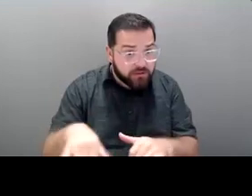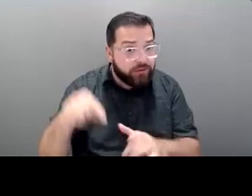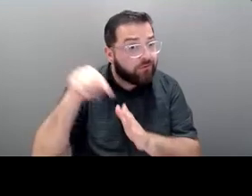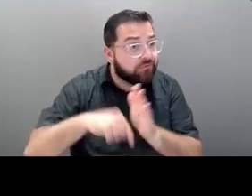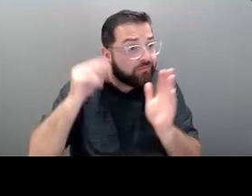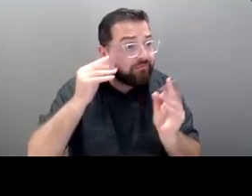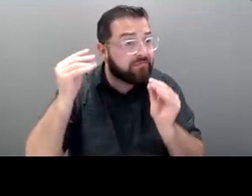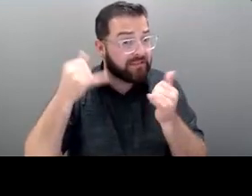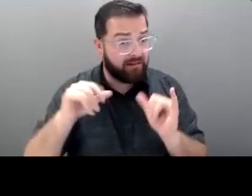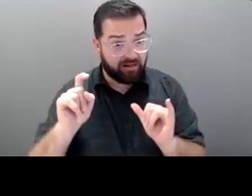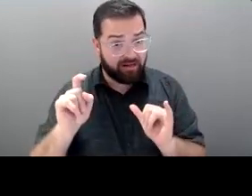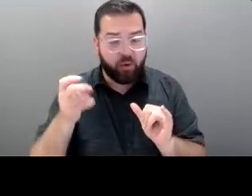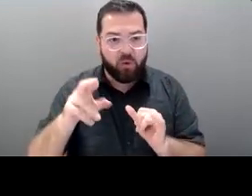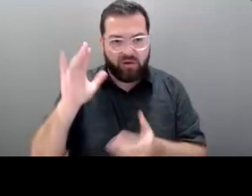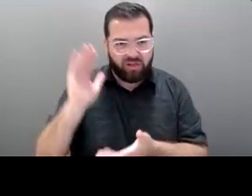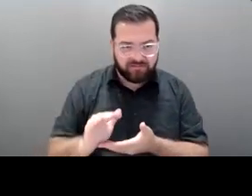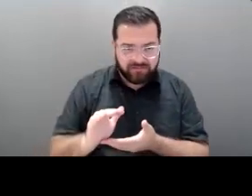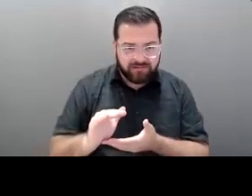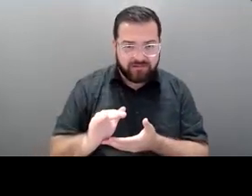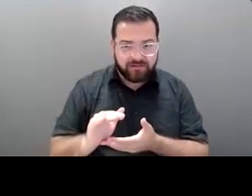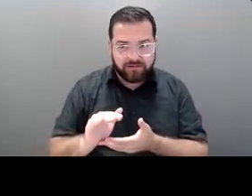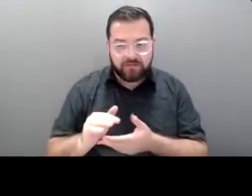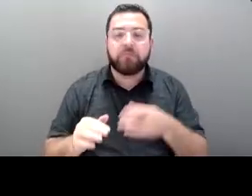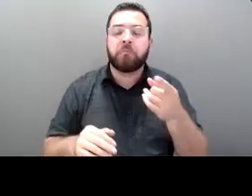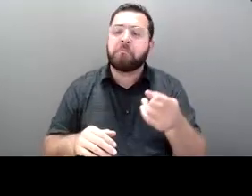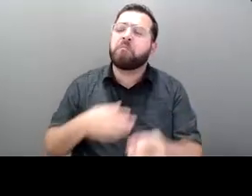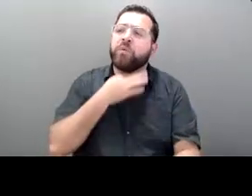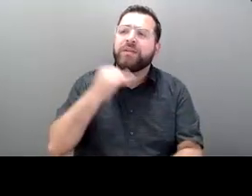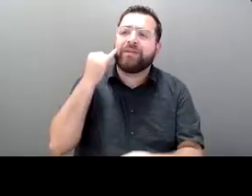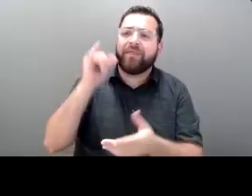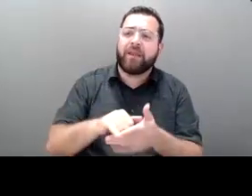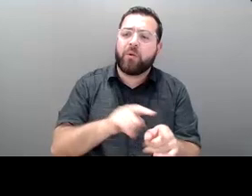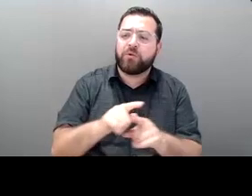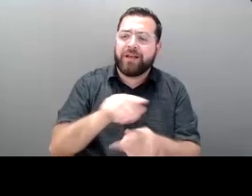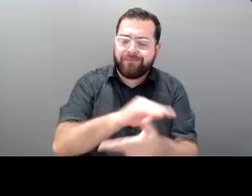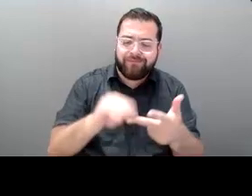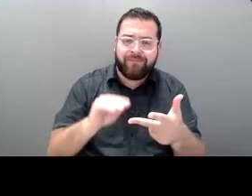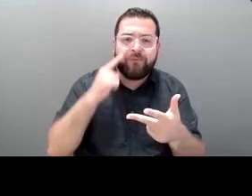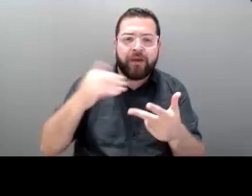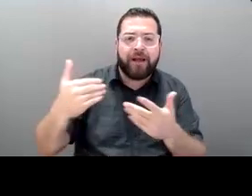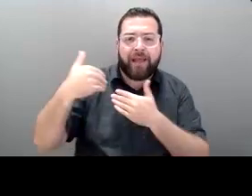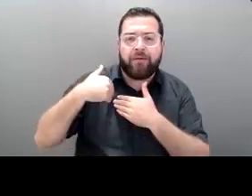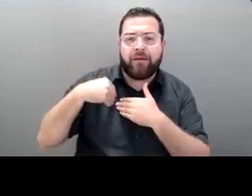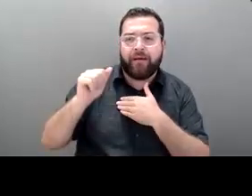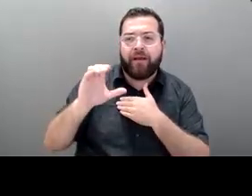So I wonder if that could almost be a subset of accountability, or if accountability could be changed somehow to incorporate